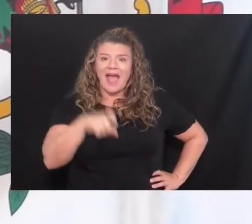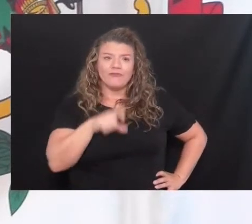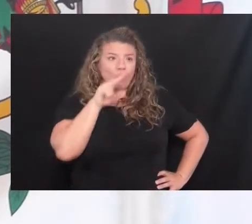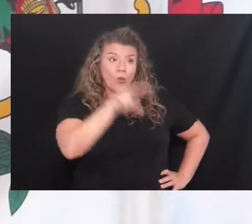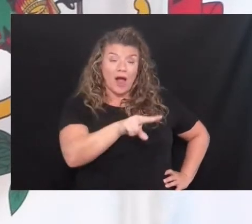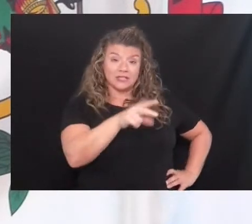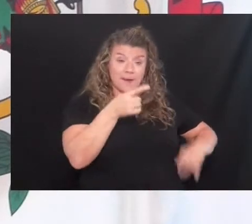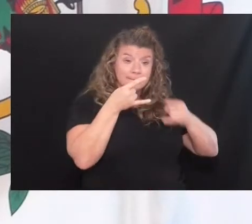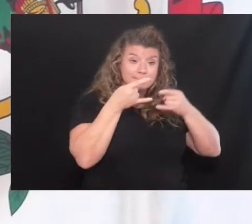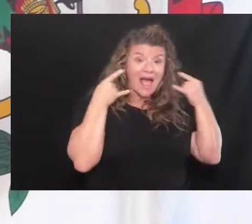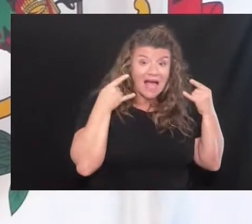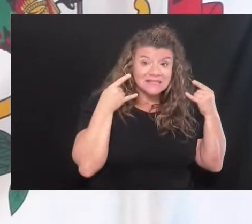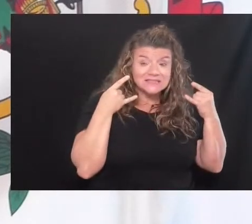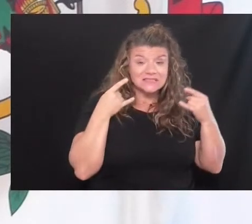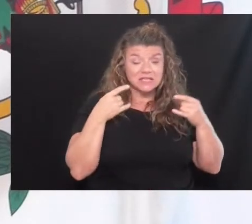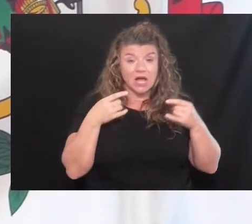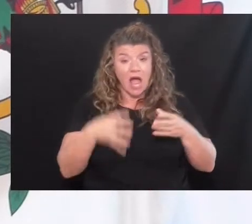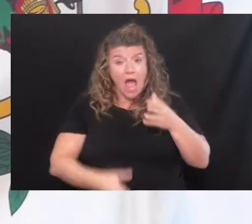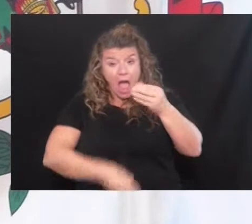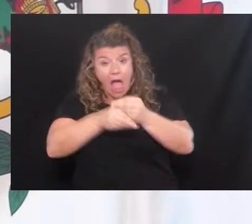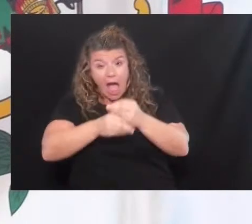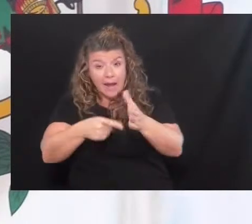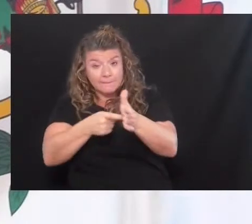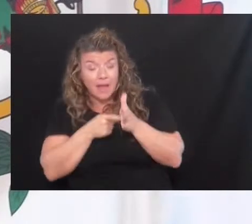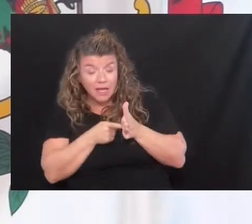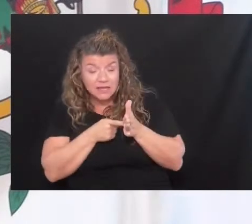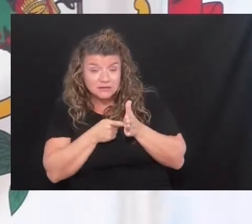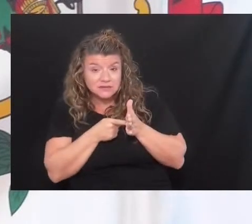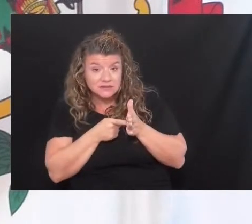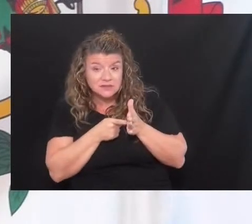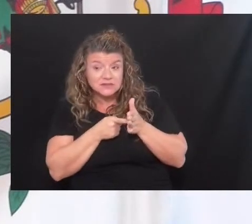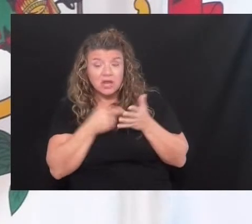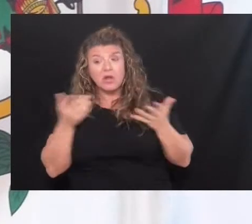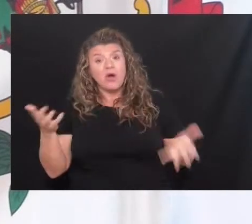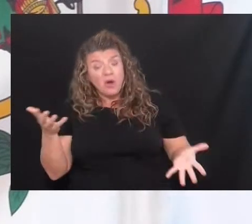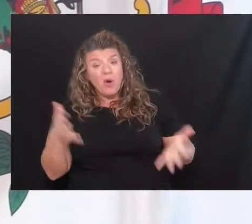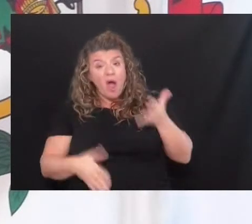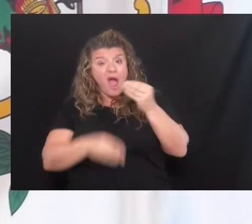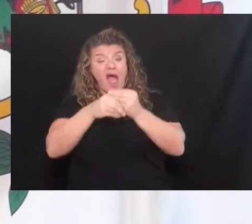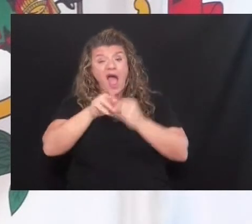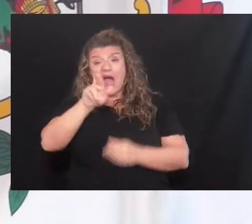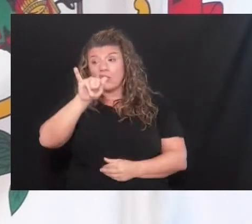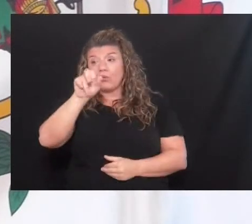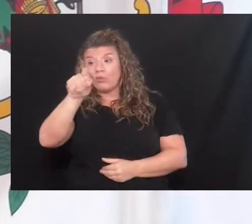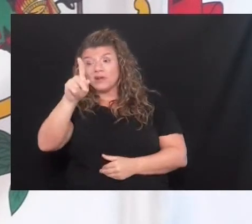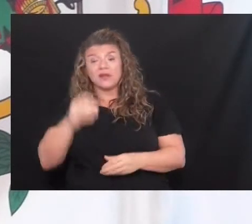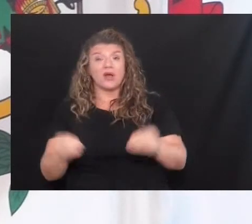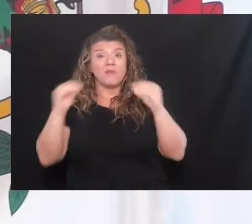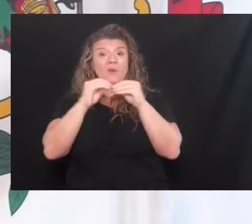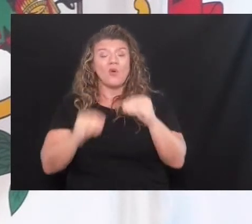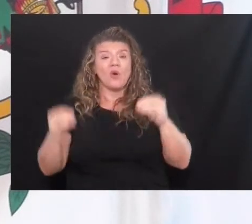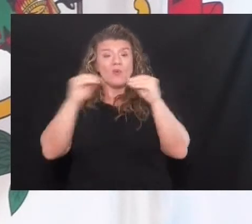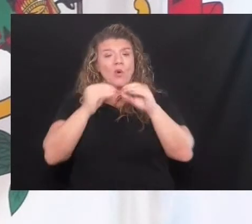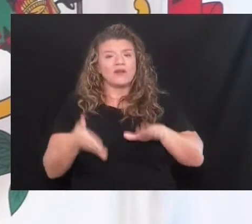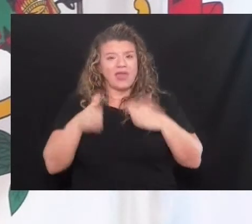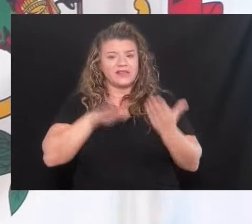going to look at mandates, or are we going to risk more and more and more people